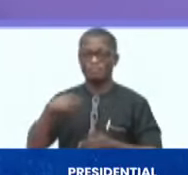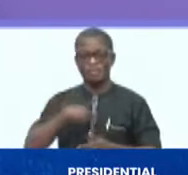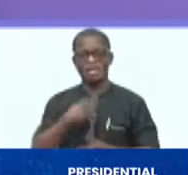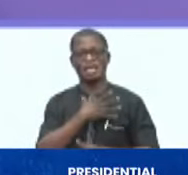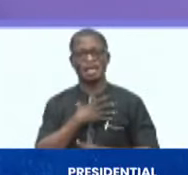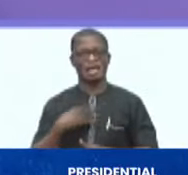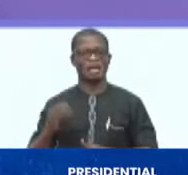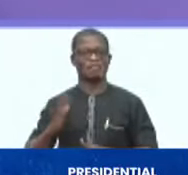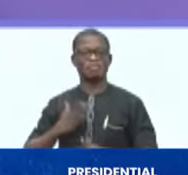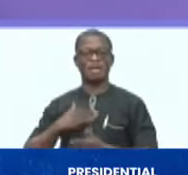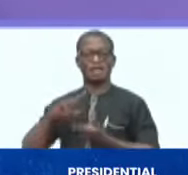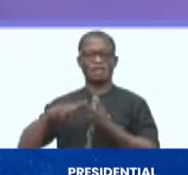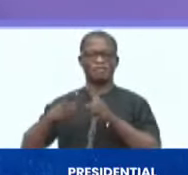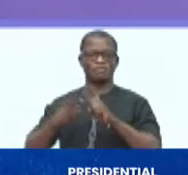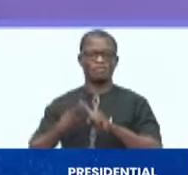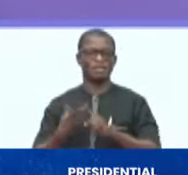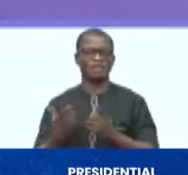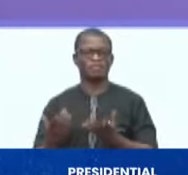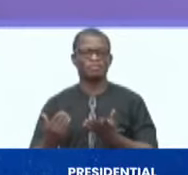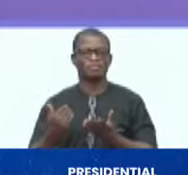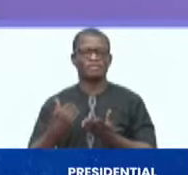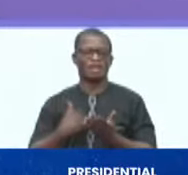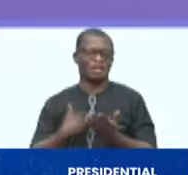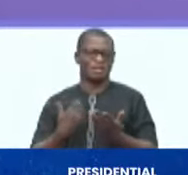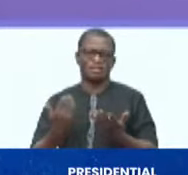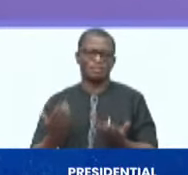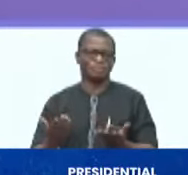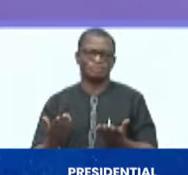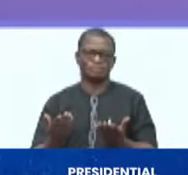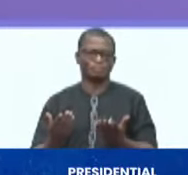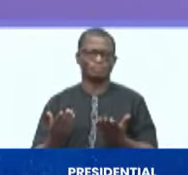family have been paying a huge price for,